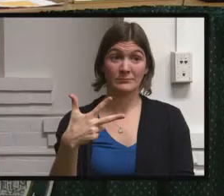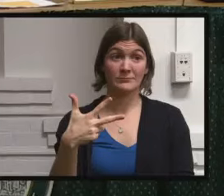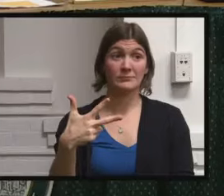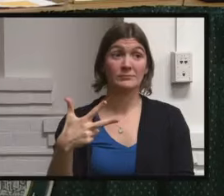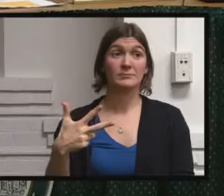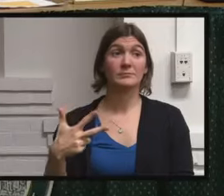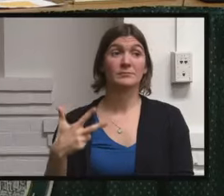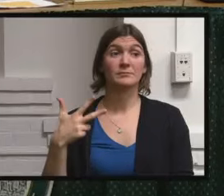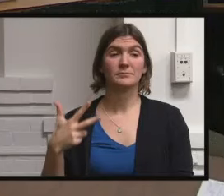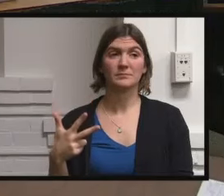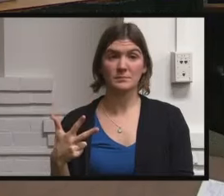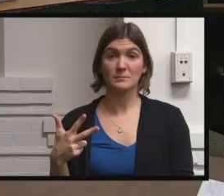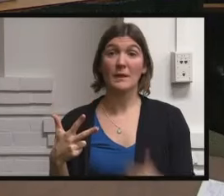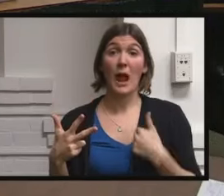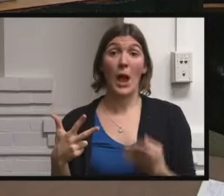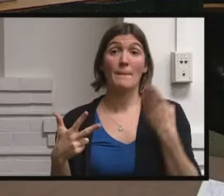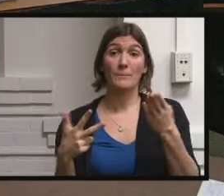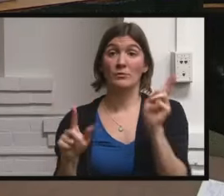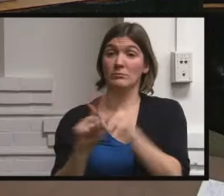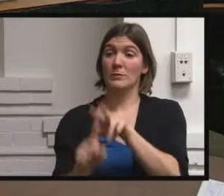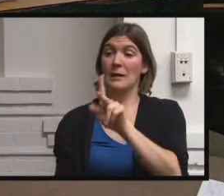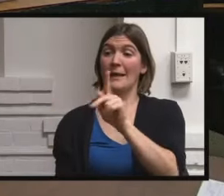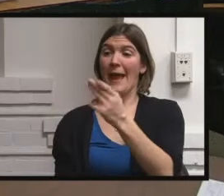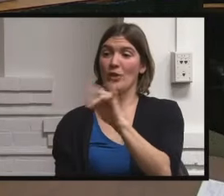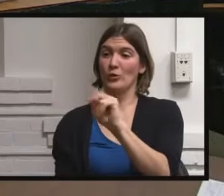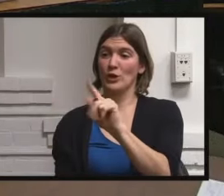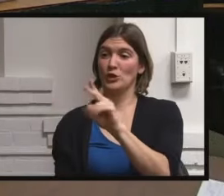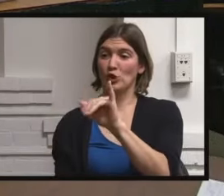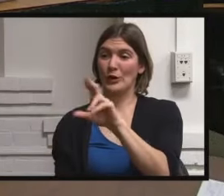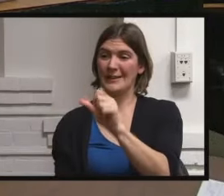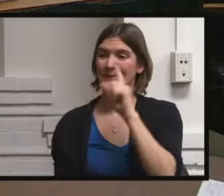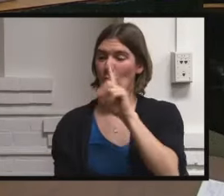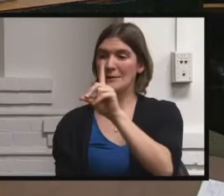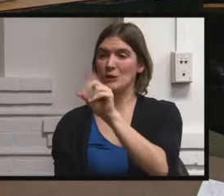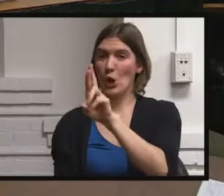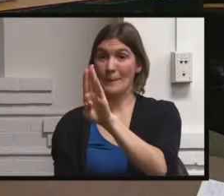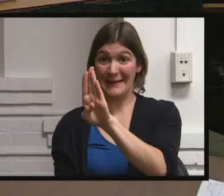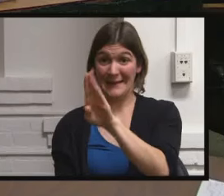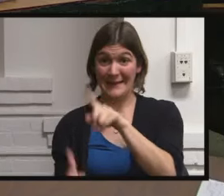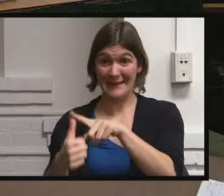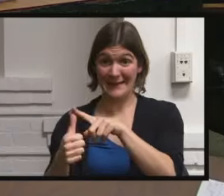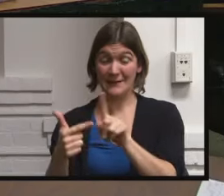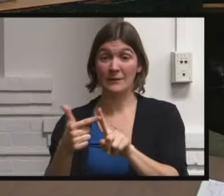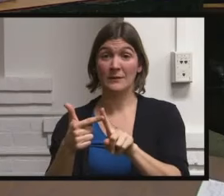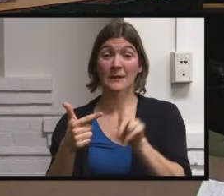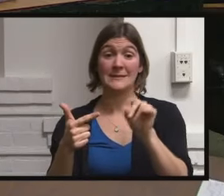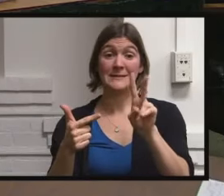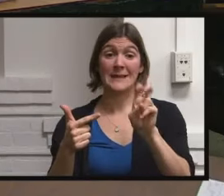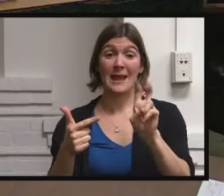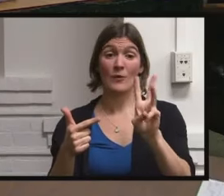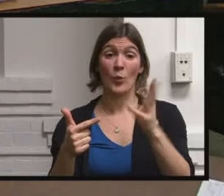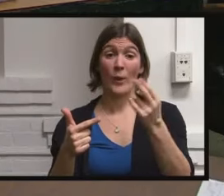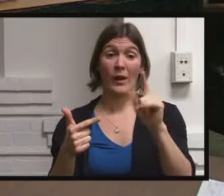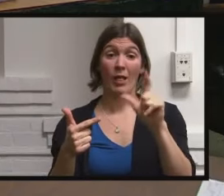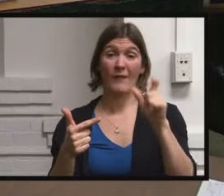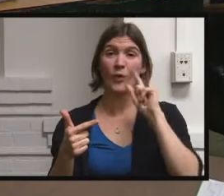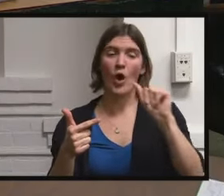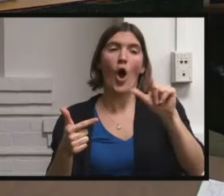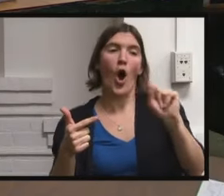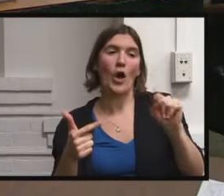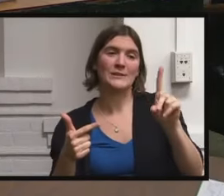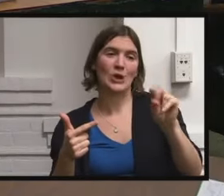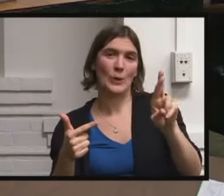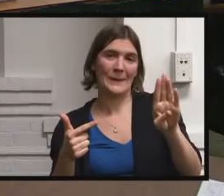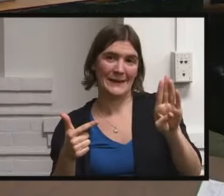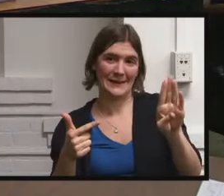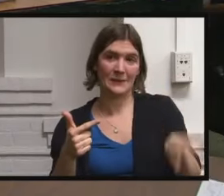So I move to appoint Catherine Turnus as member of the Development Review Board, to appoint Dave Whittle as alternate member of the